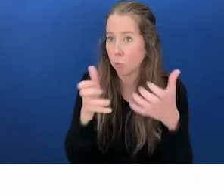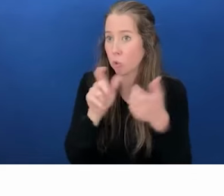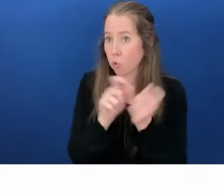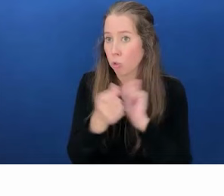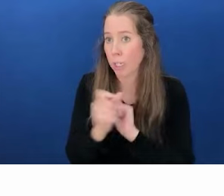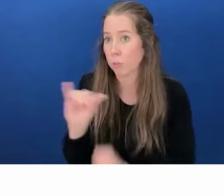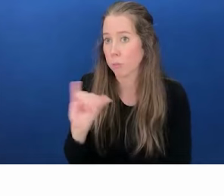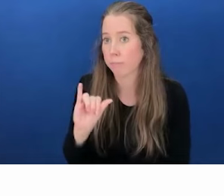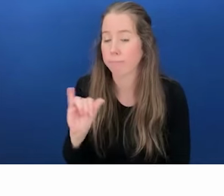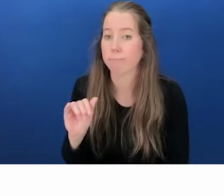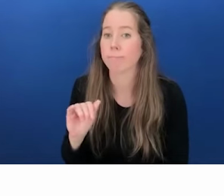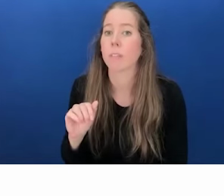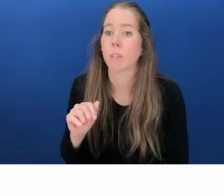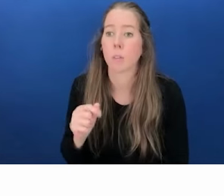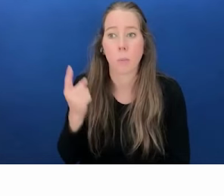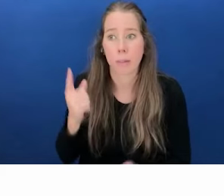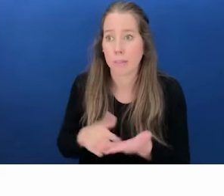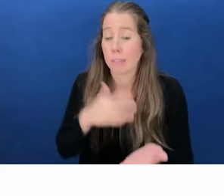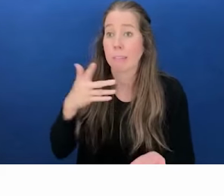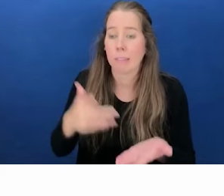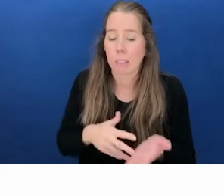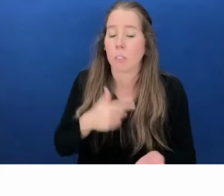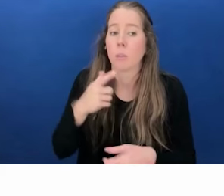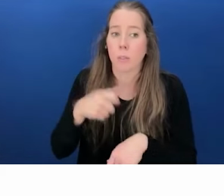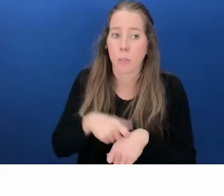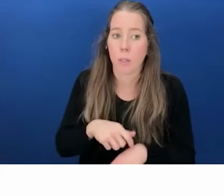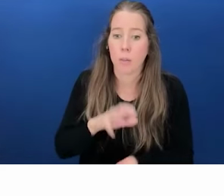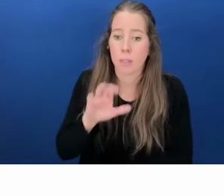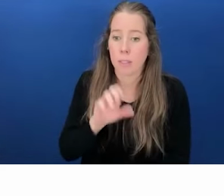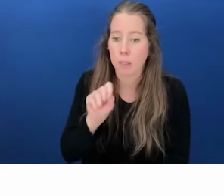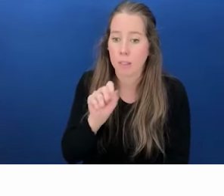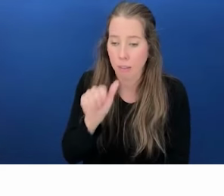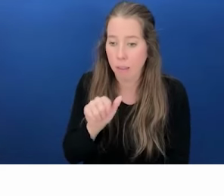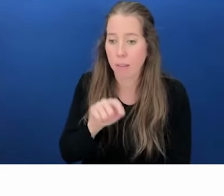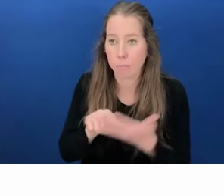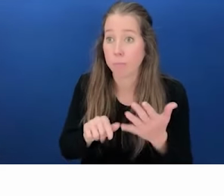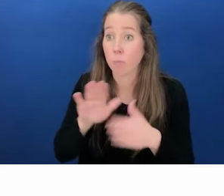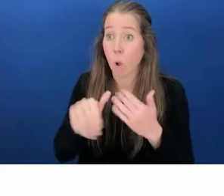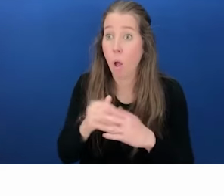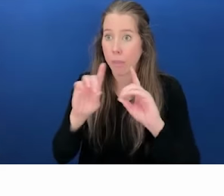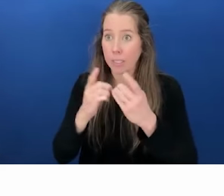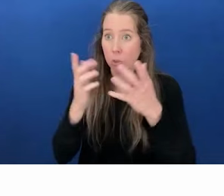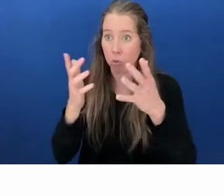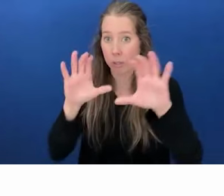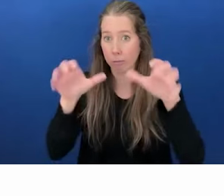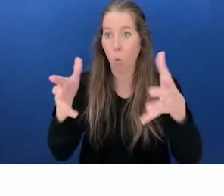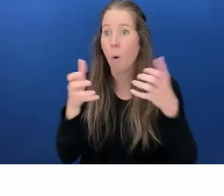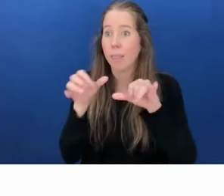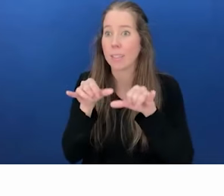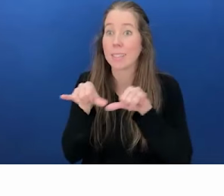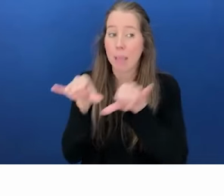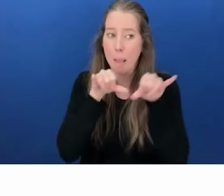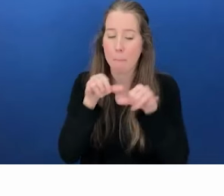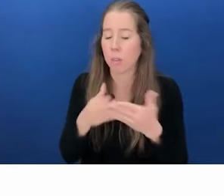it's going to be like one of the rare times where CSEA, SCFT, and the district all want the same thing. Well, we have to look at it carefully